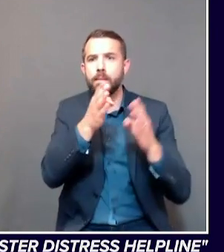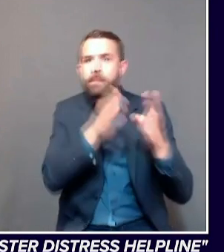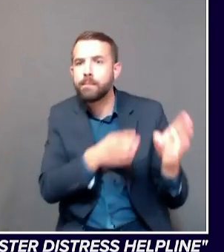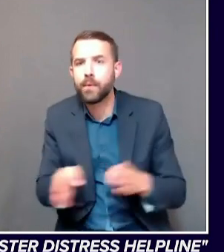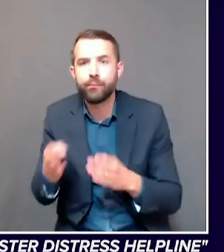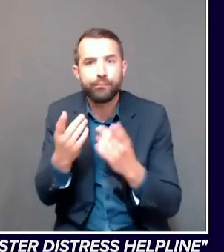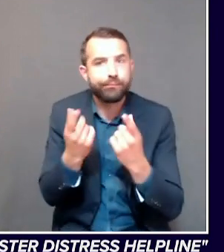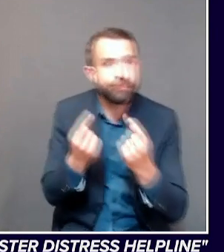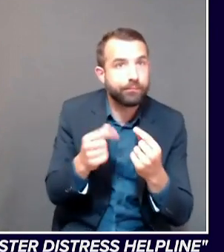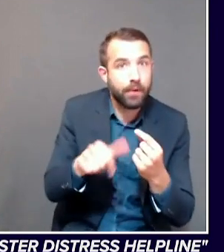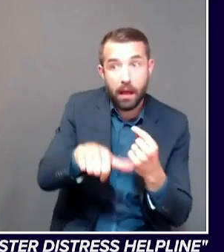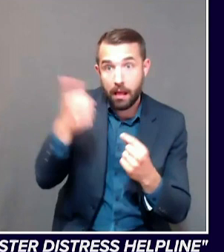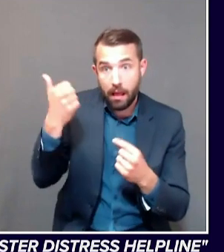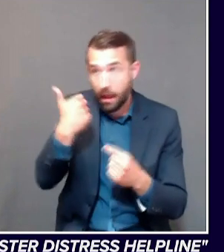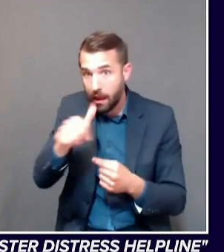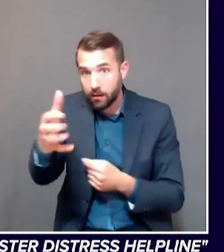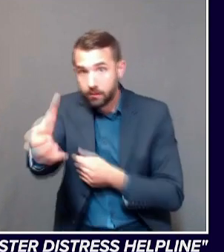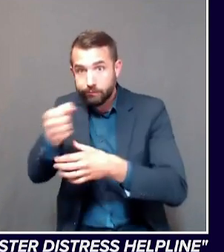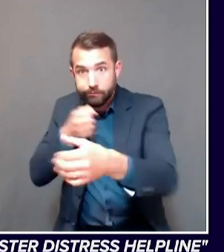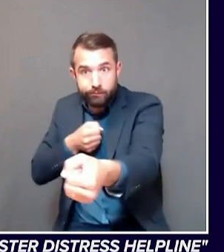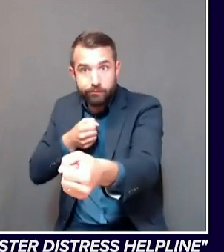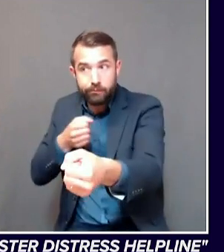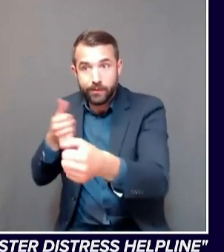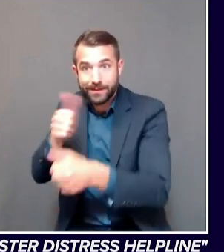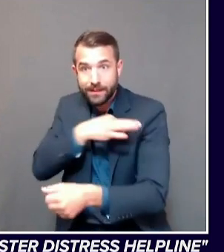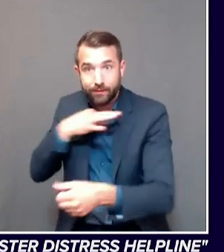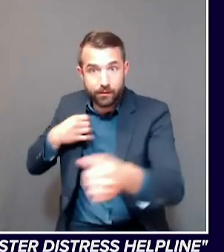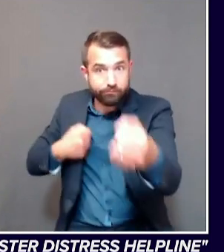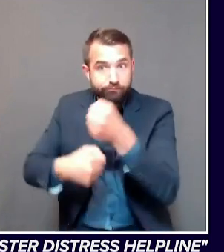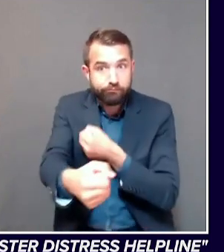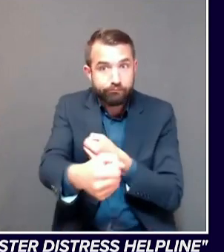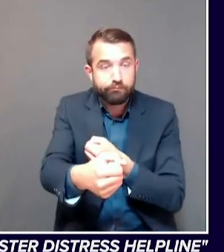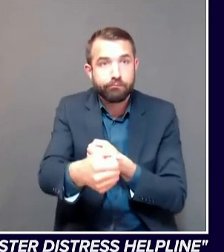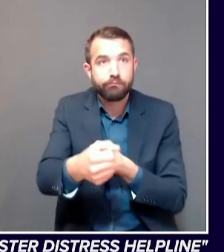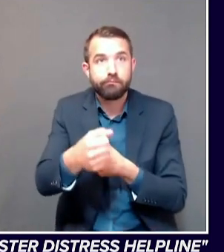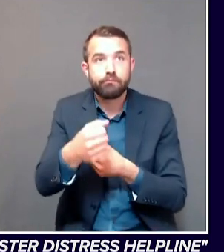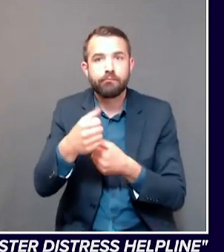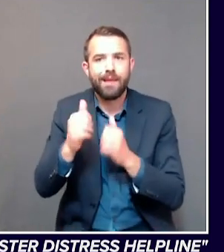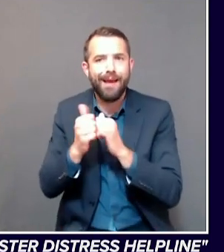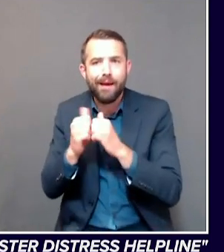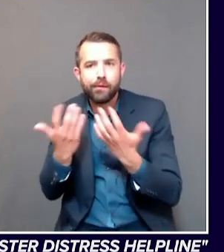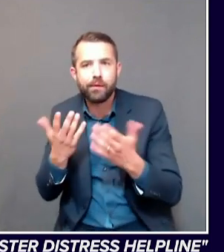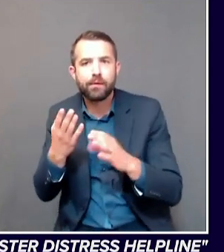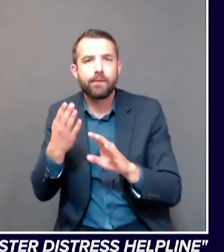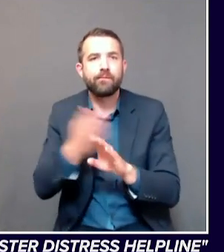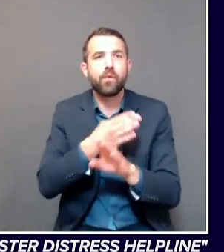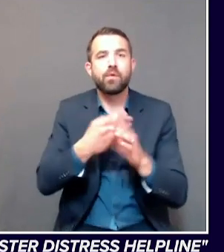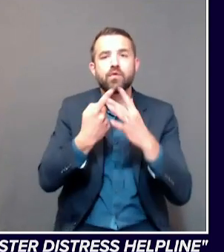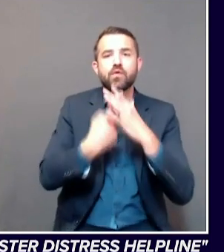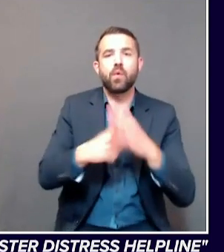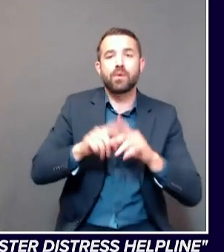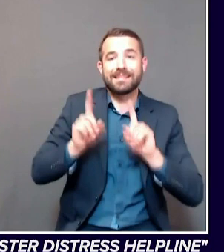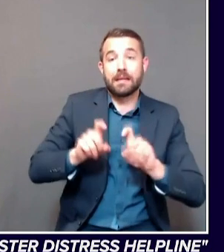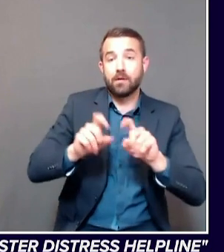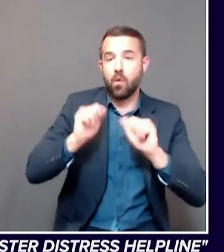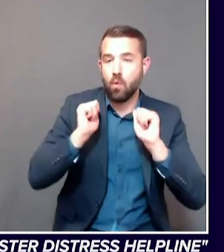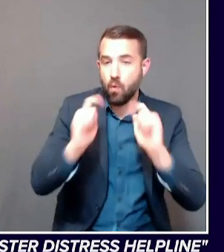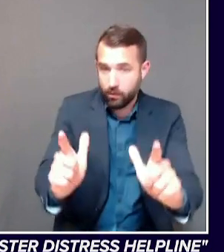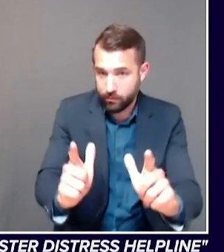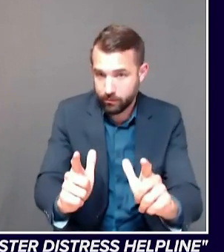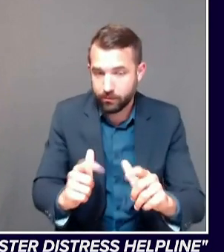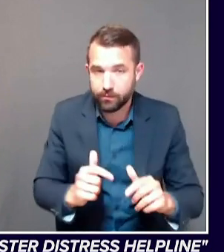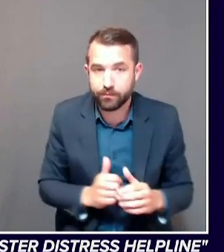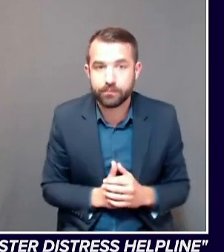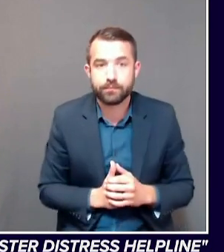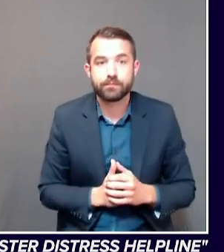10 positions, whatever they may be, before we engage in the testing. Now, it doesn't need to be a one-for-one. So it